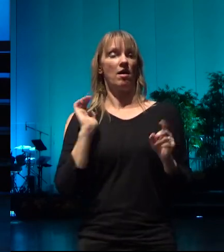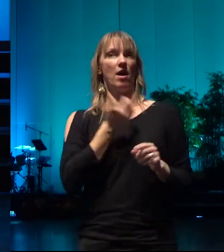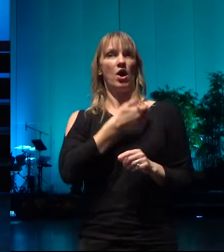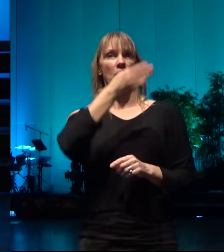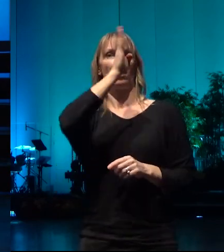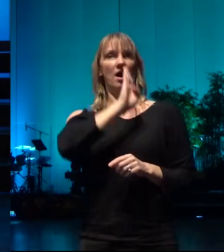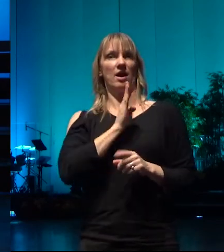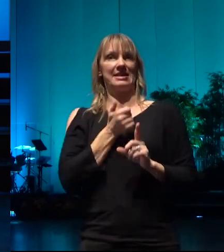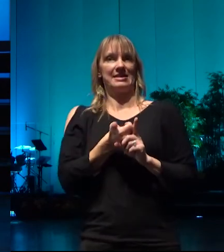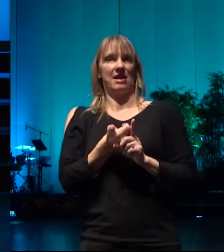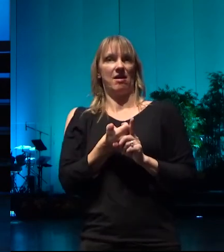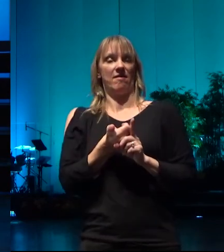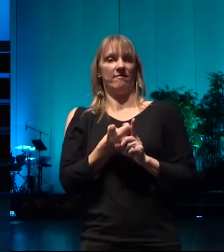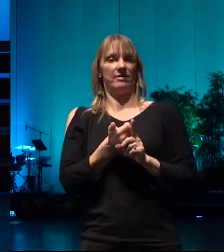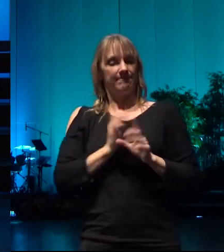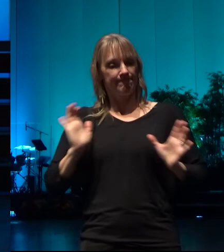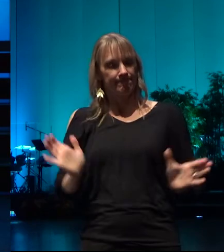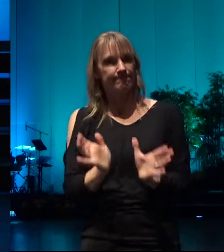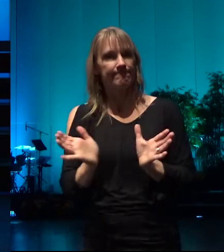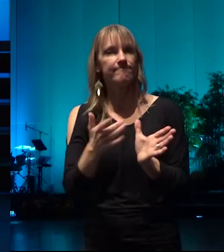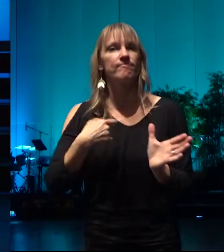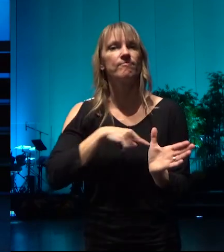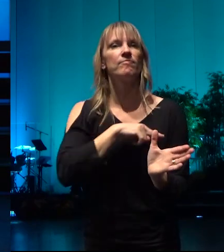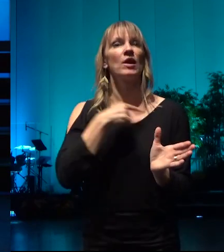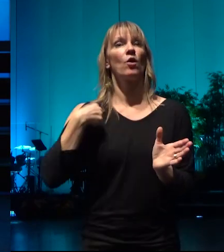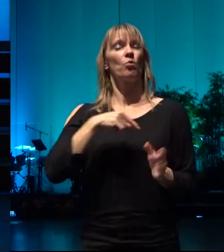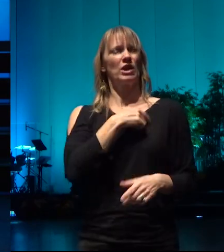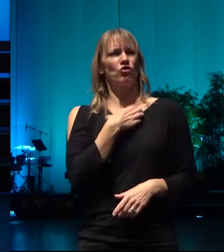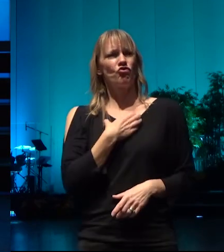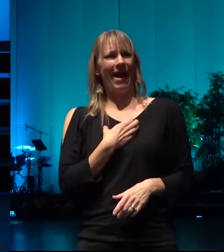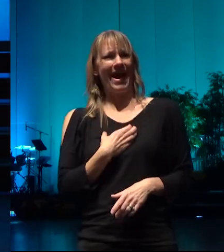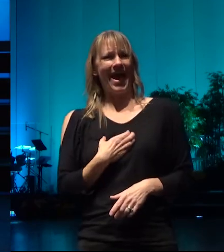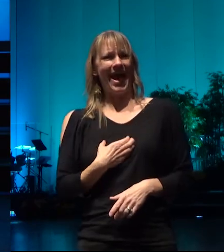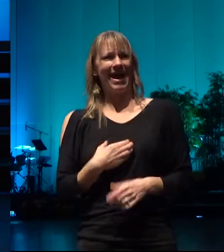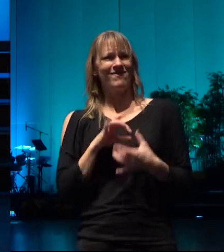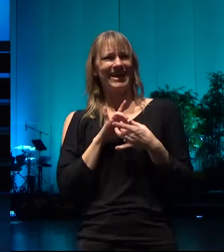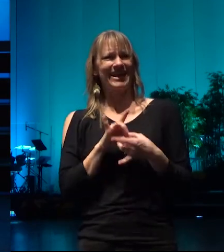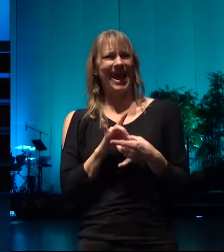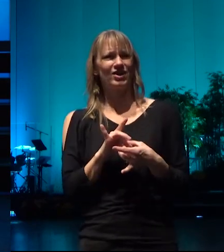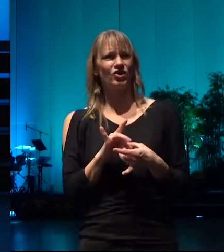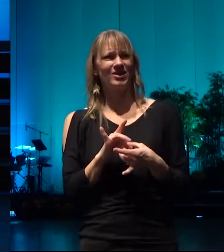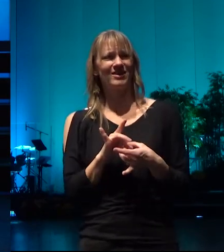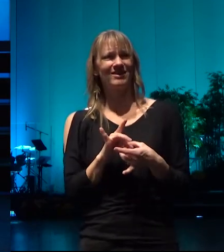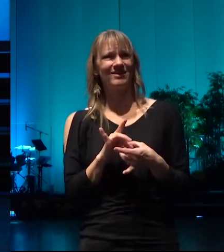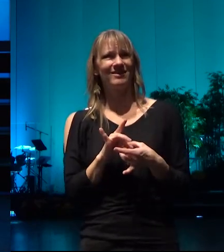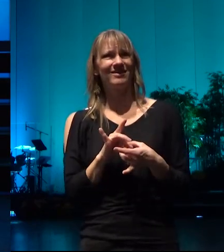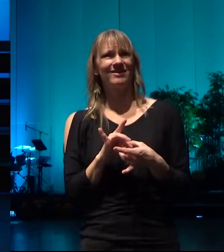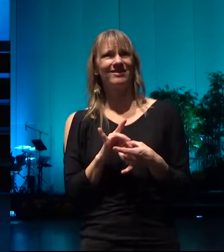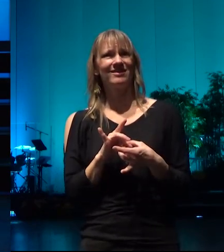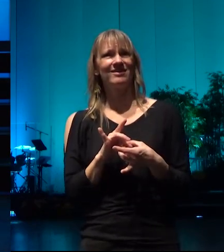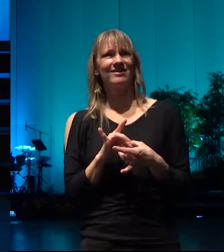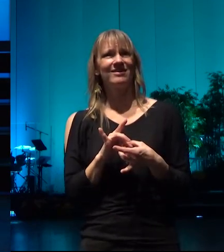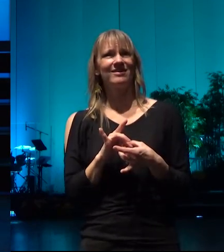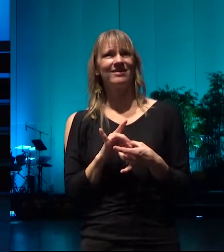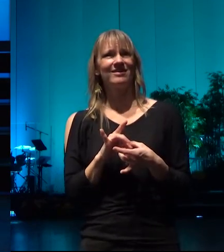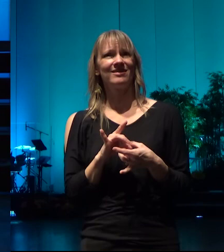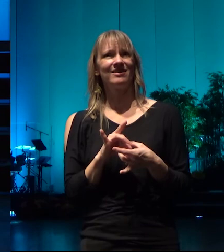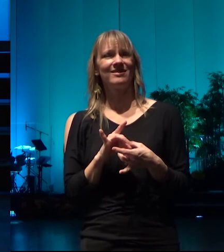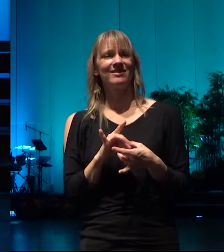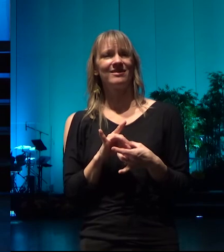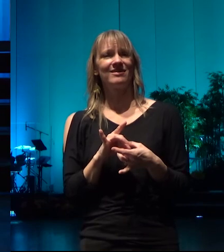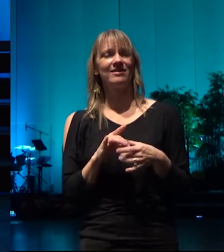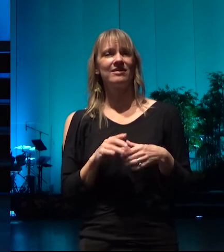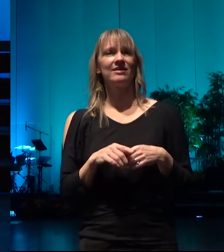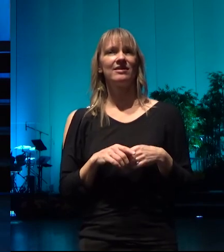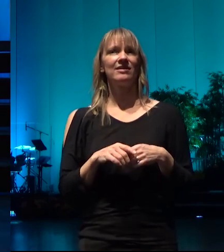self of us is urging us and we're craving connection. And so how do